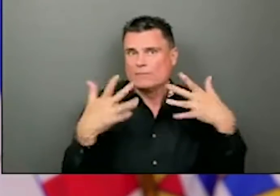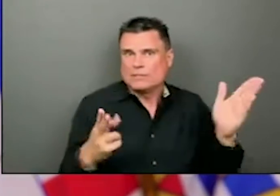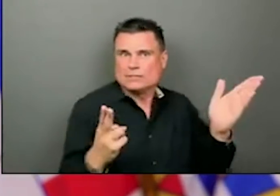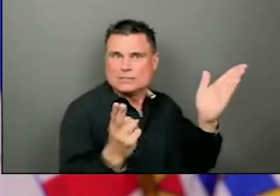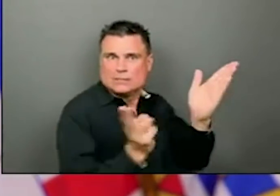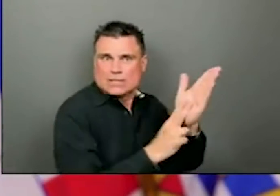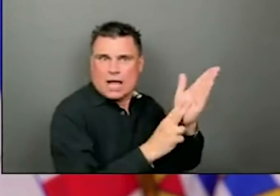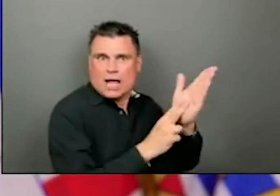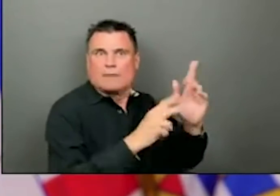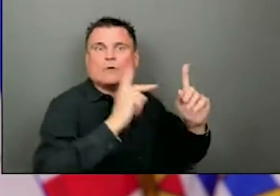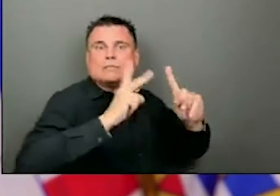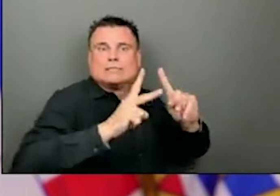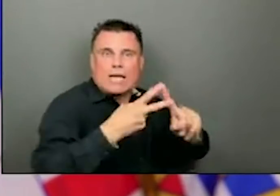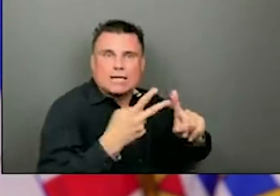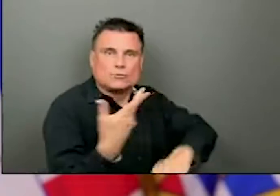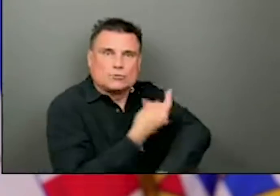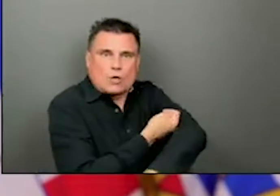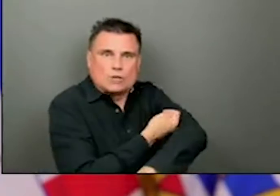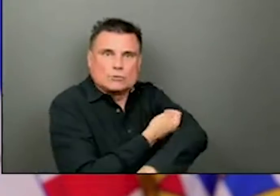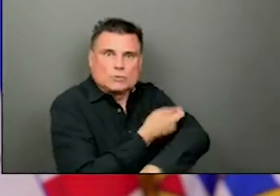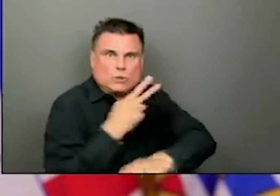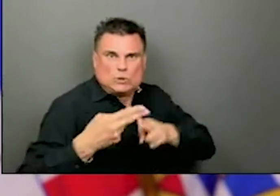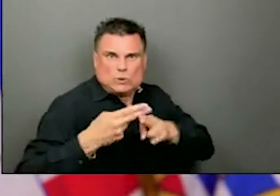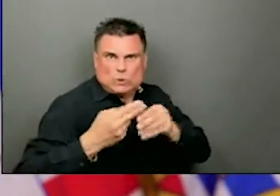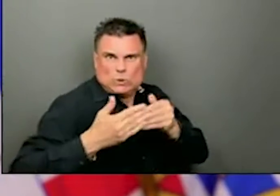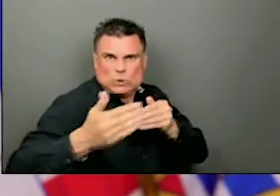protection and for the maximum amount of time.